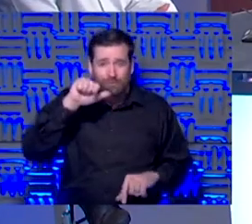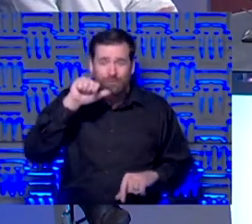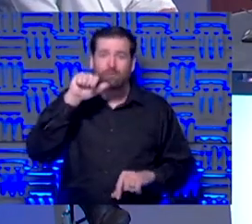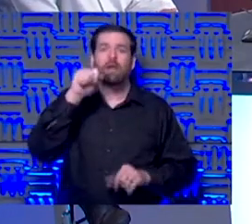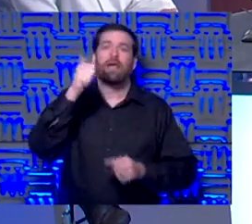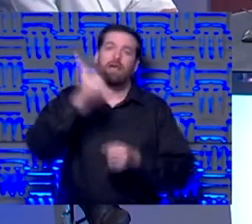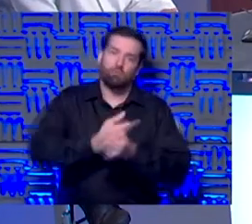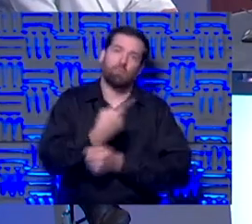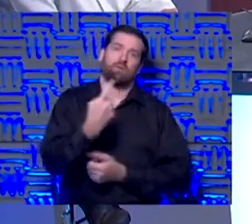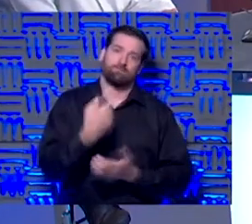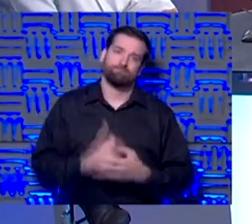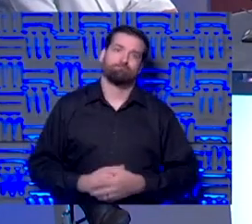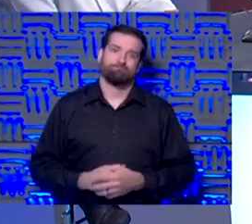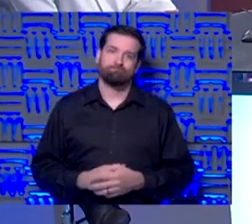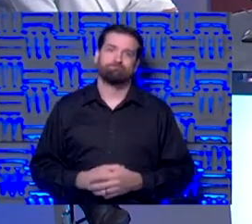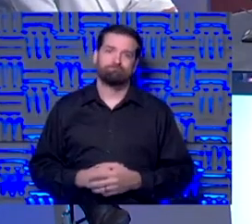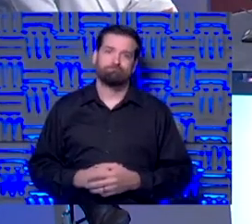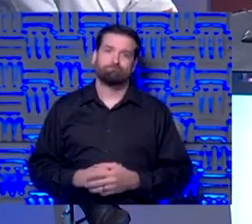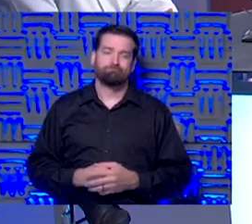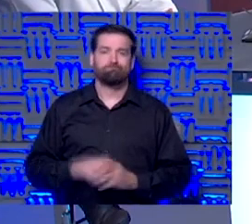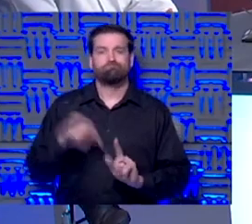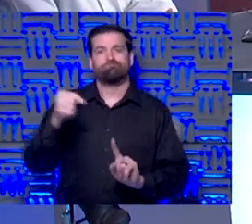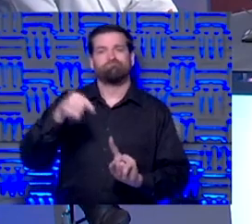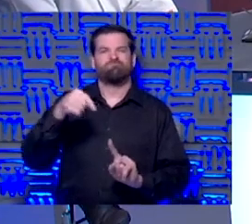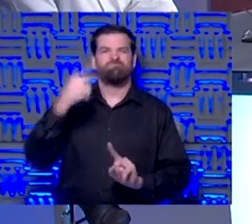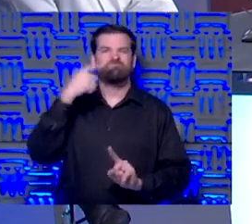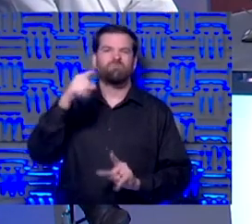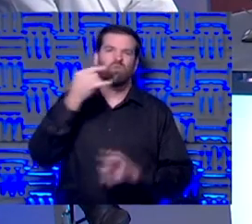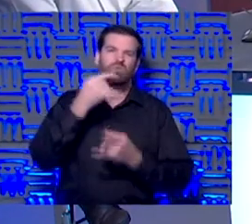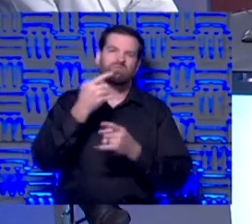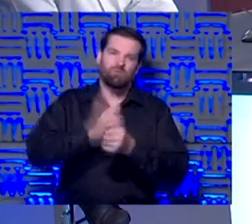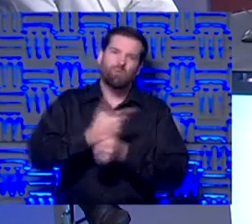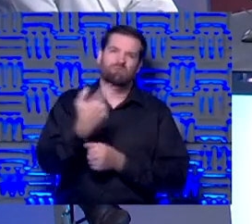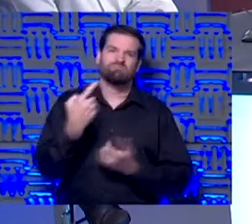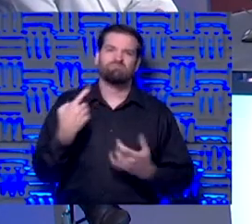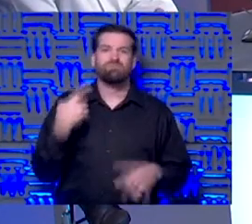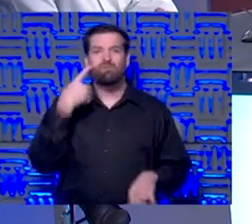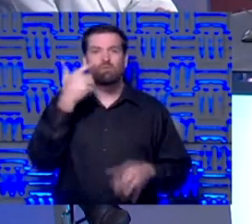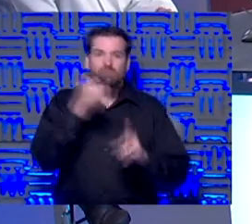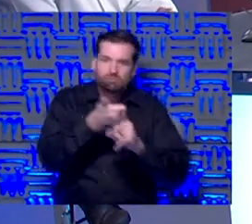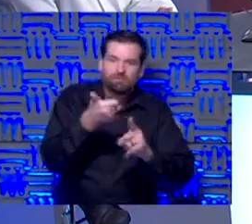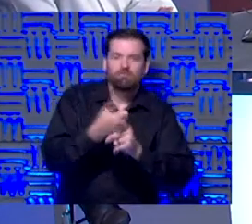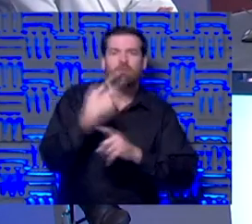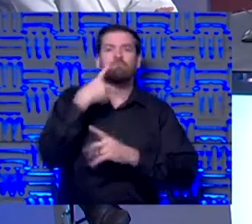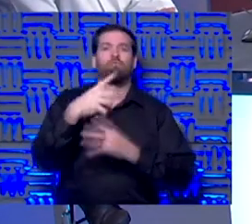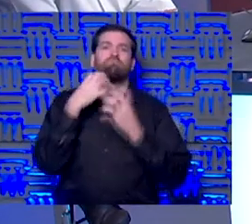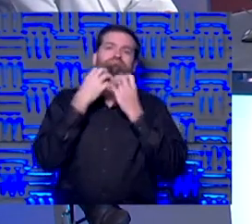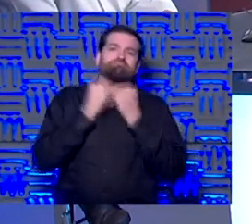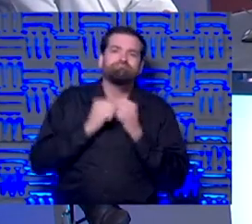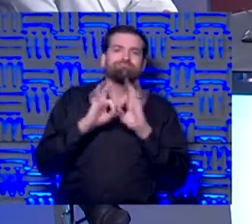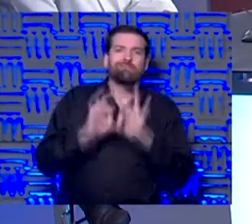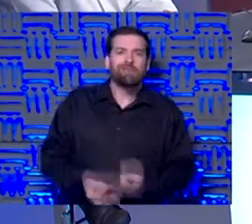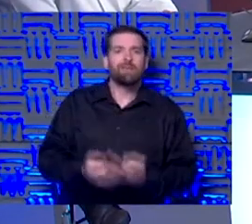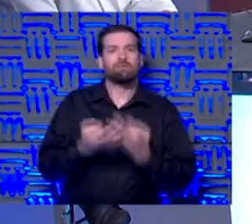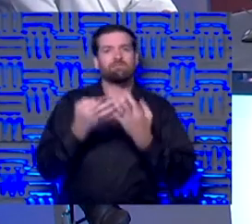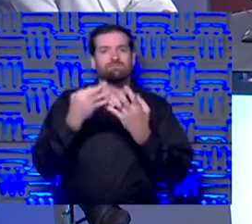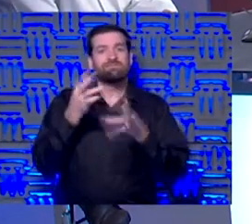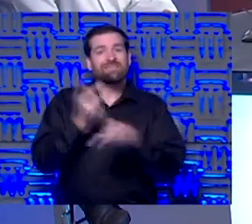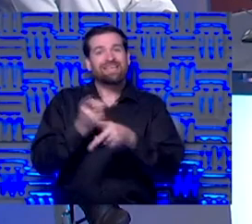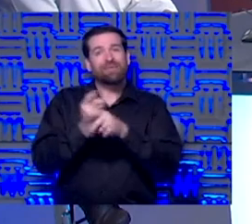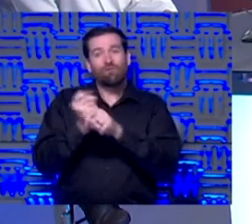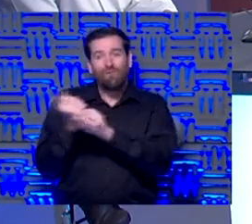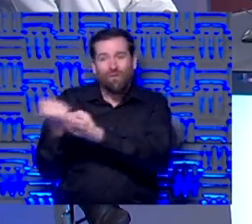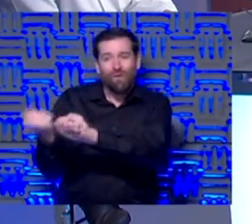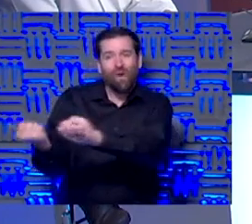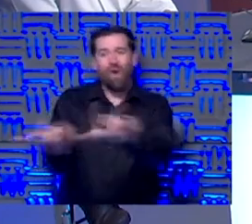you, right? That's who it's for, and it's for yourself and for your loved ones, but you're really taking care of everyone. It's